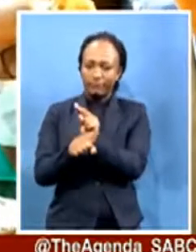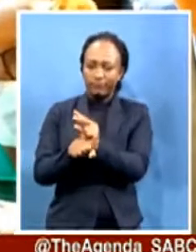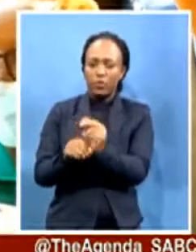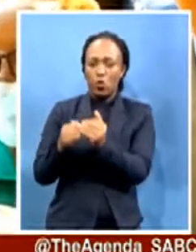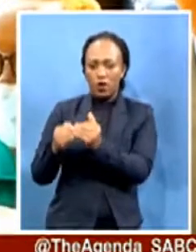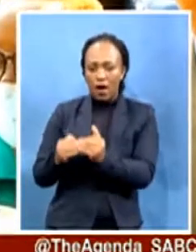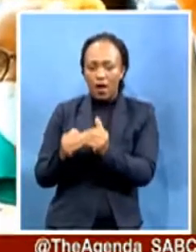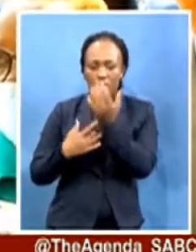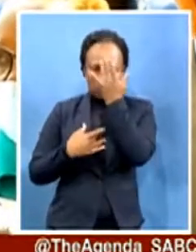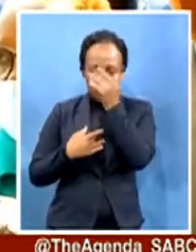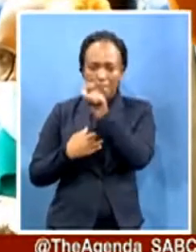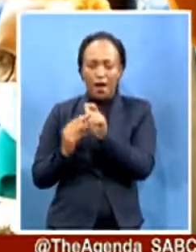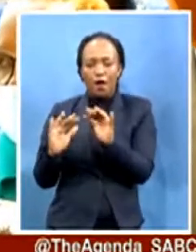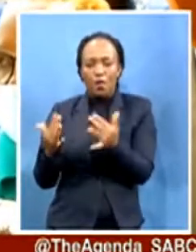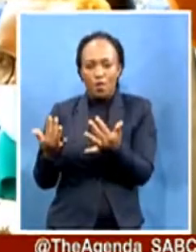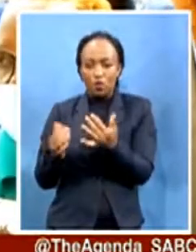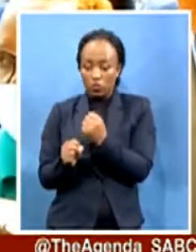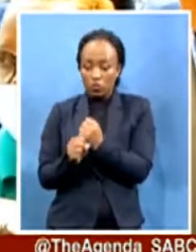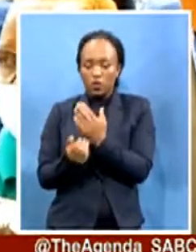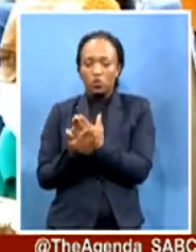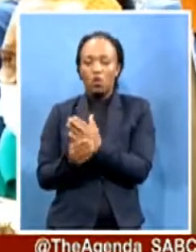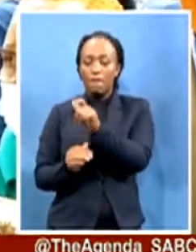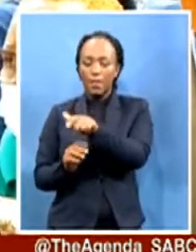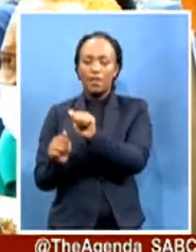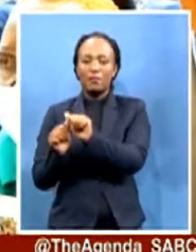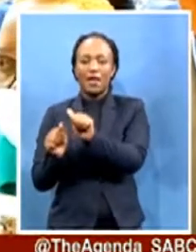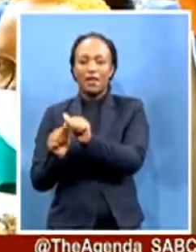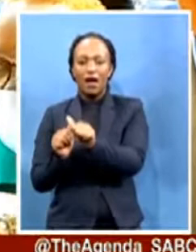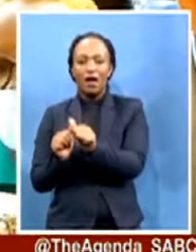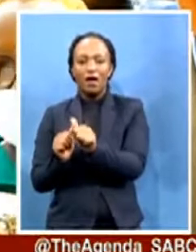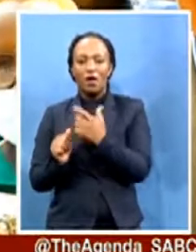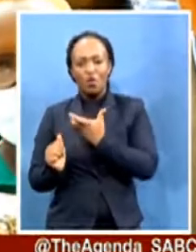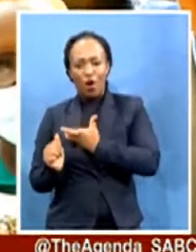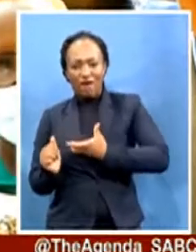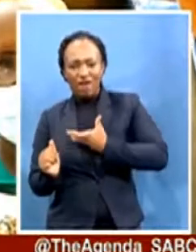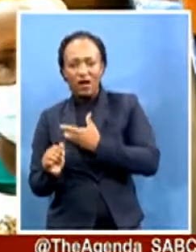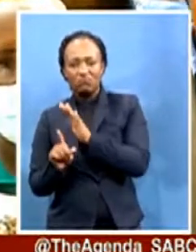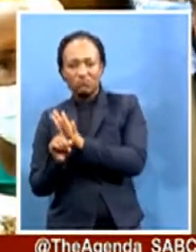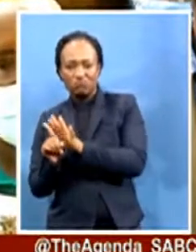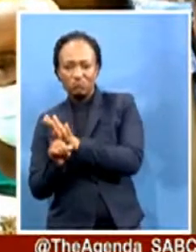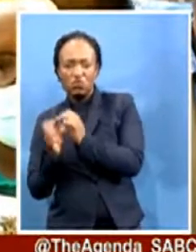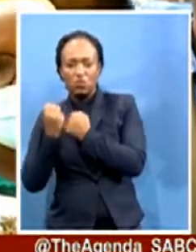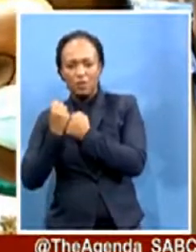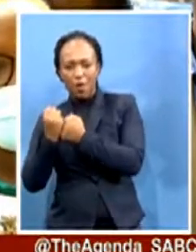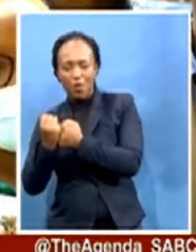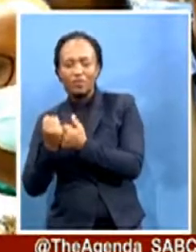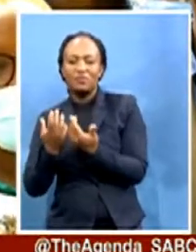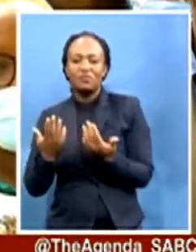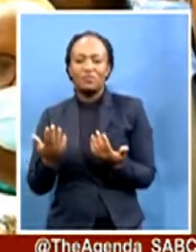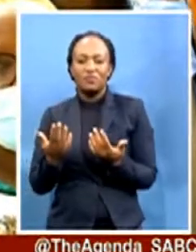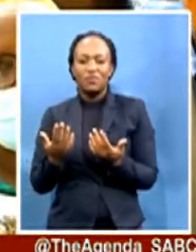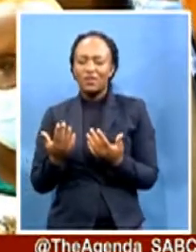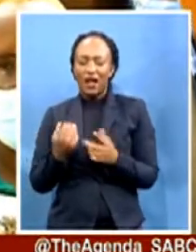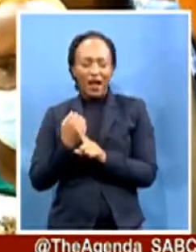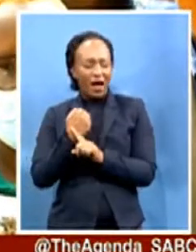better, comforting them and supporting them. The last thing you want to see is a situation